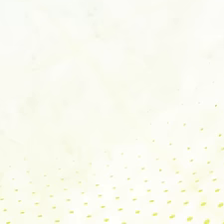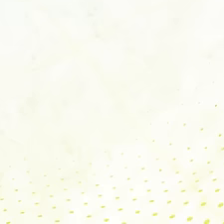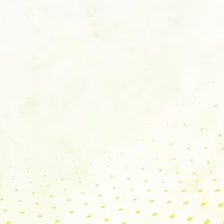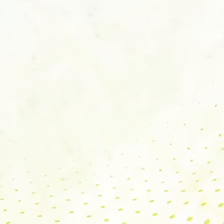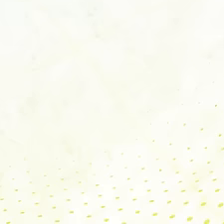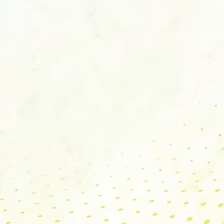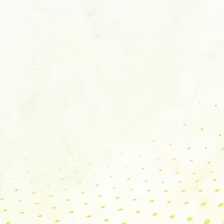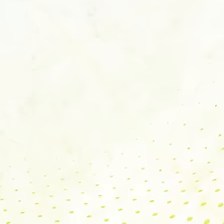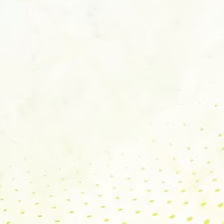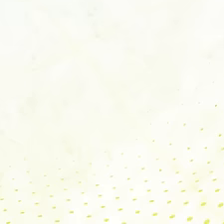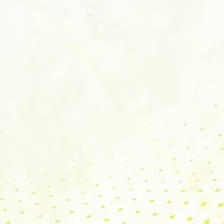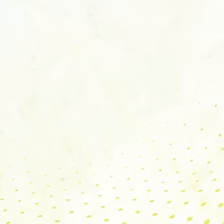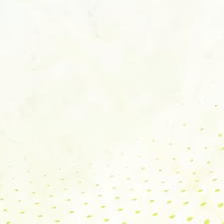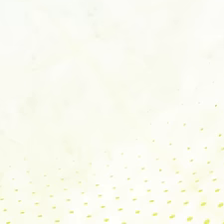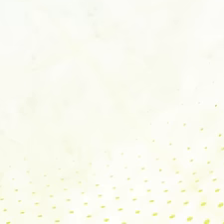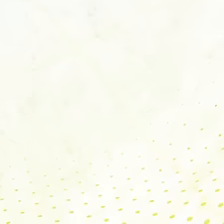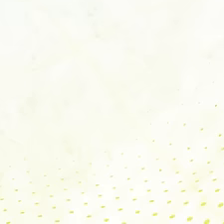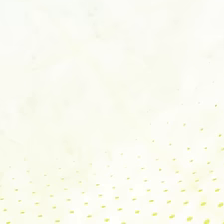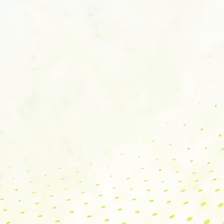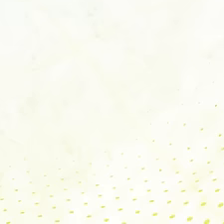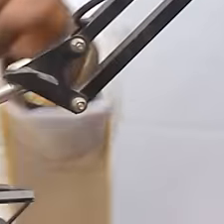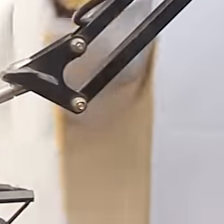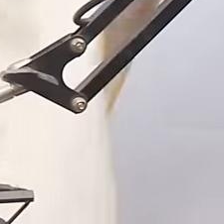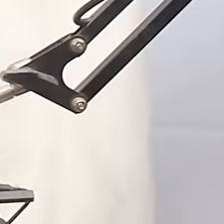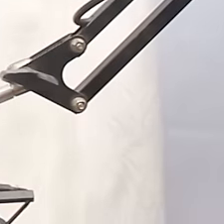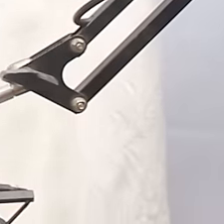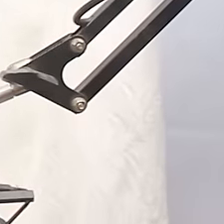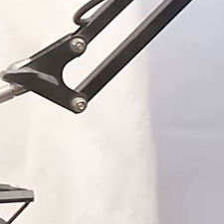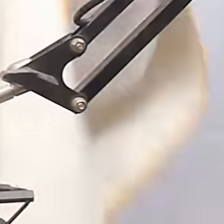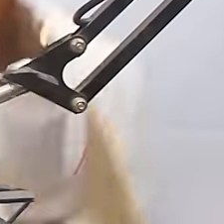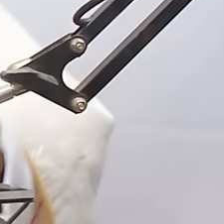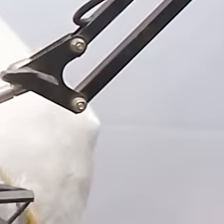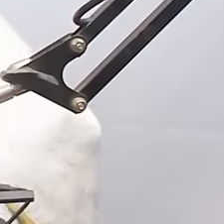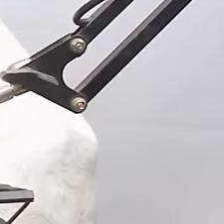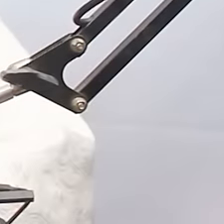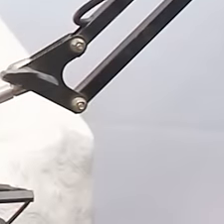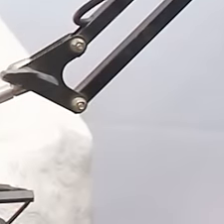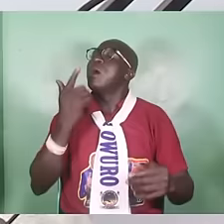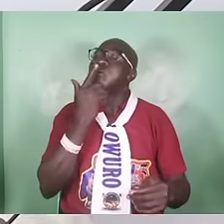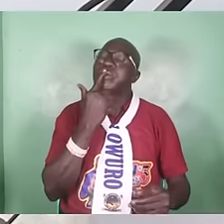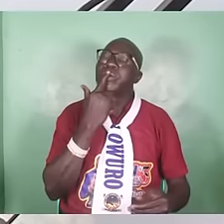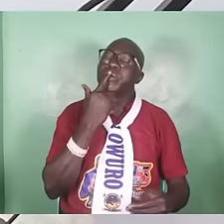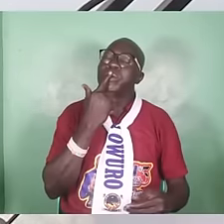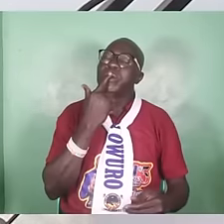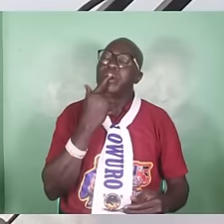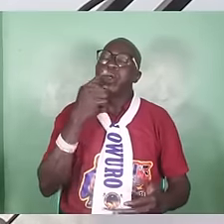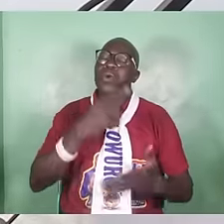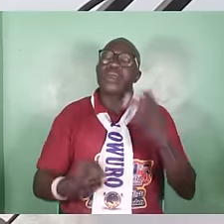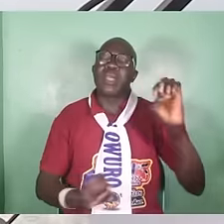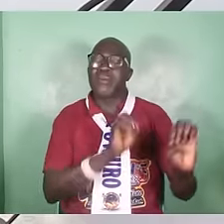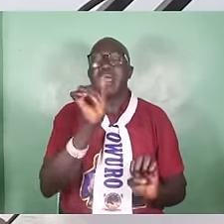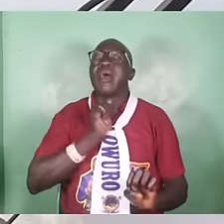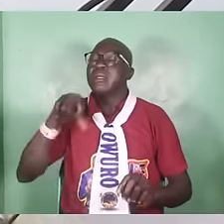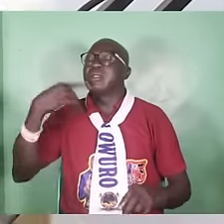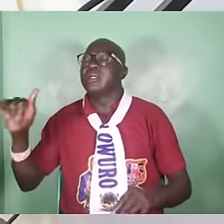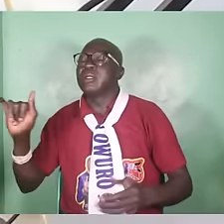mo dupe o Olorun se bi oba ipe yin pe mi o oro jade lati enu mi must possess out of my mouth o ti mo winning yin what I